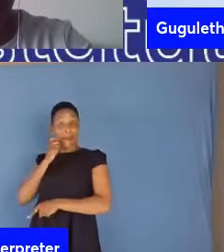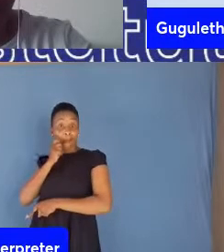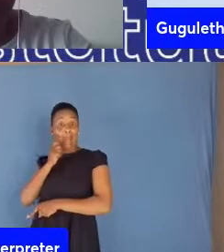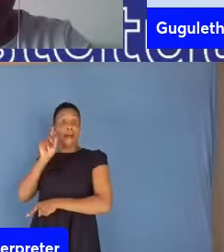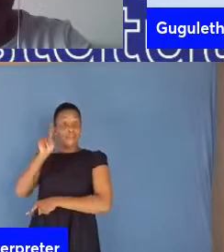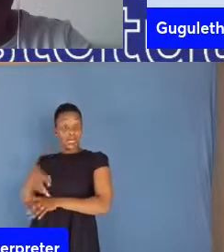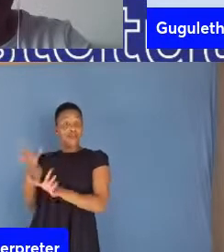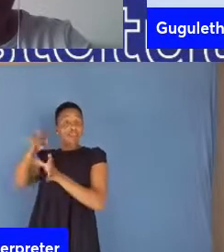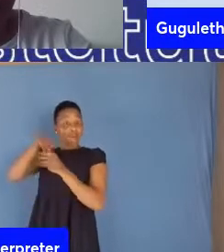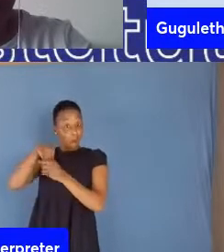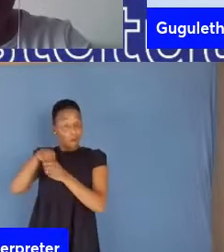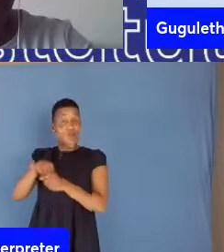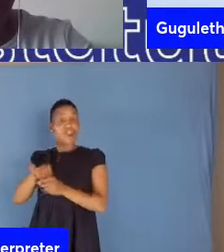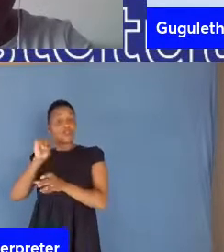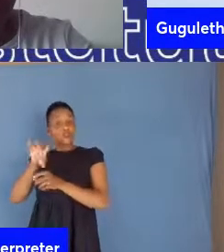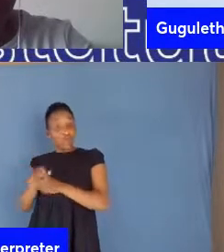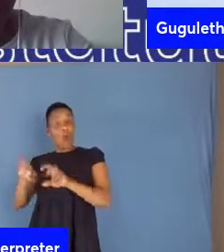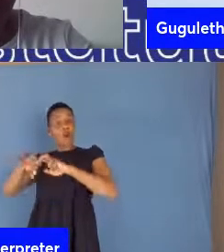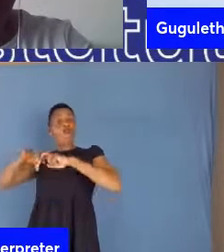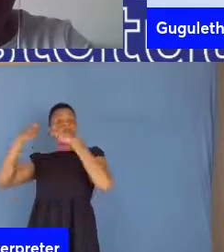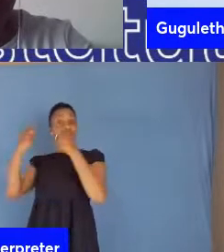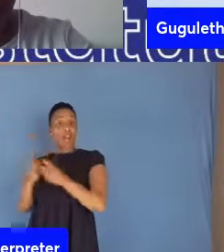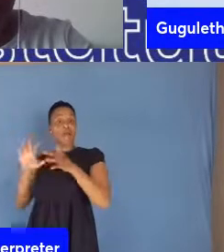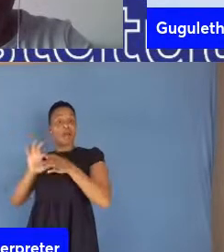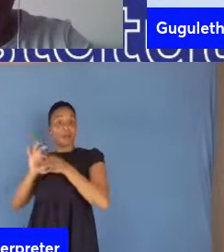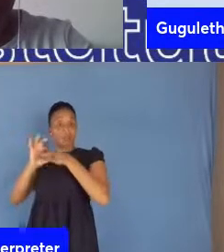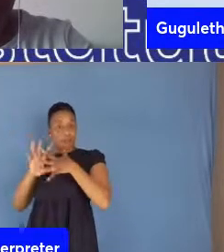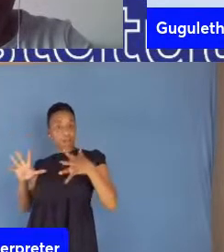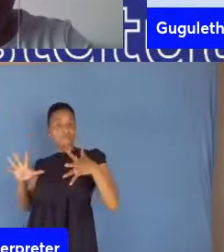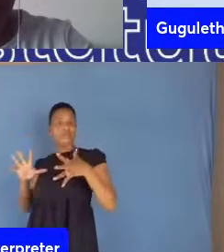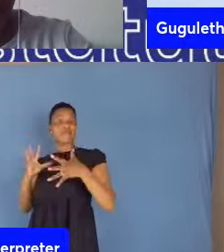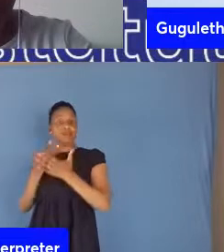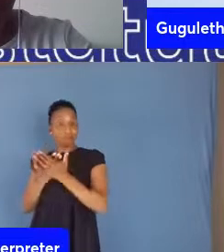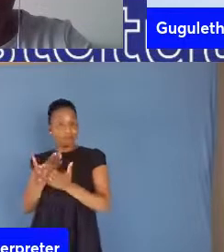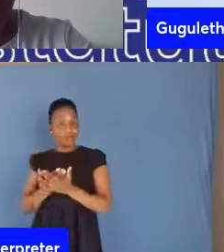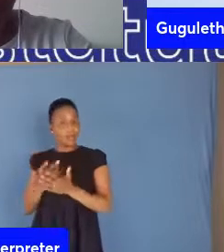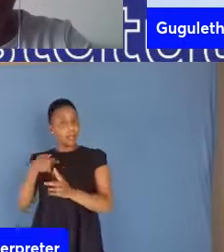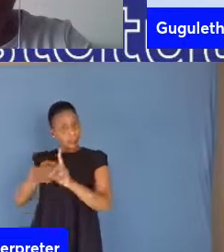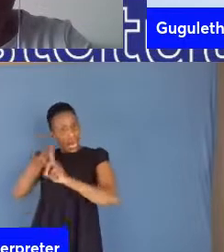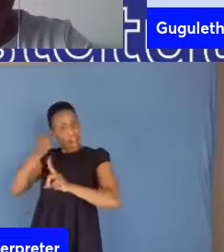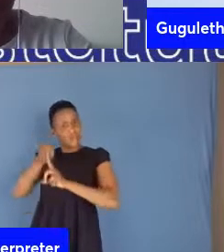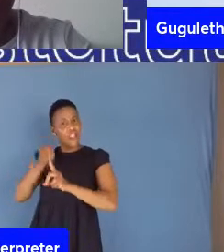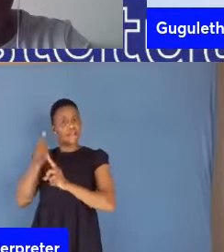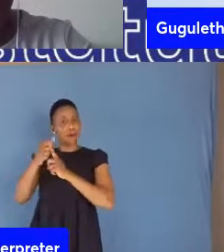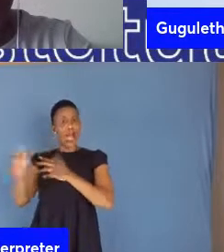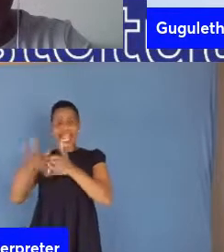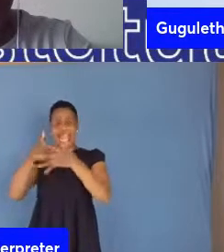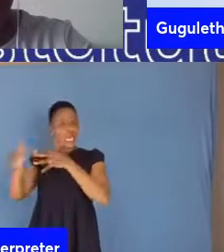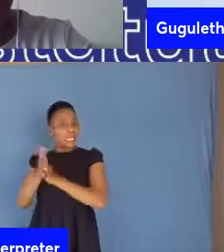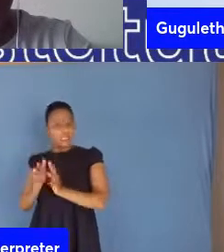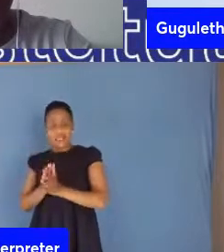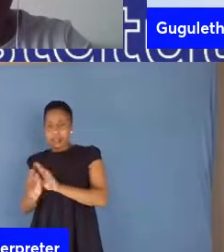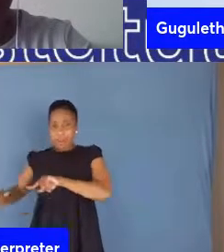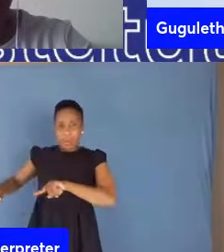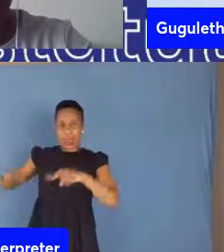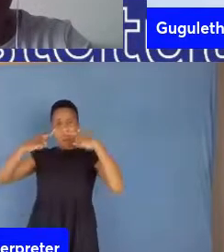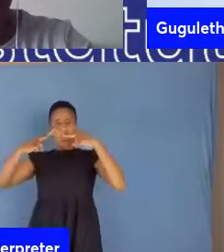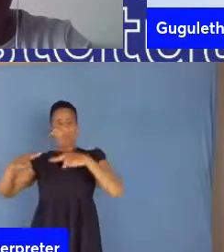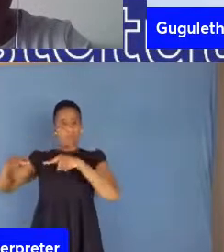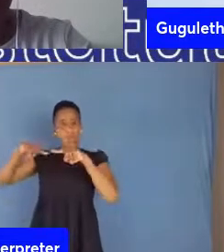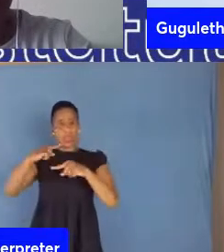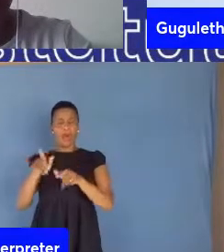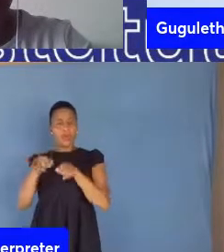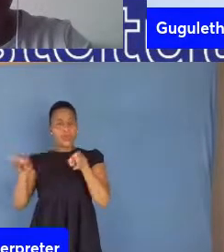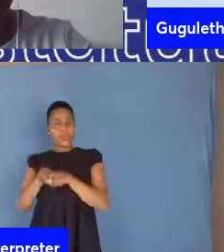involved as well in isolating rapists. I'm not advocating for any violent treatment of people who are found to be rapists. I'm